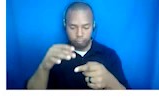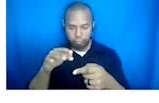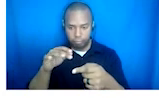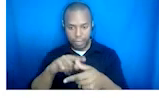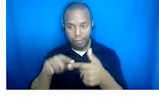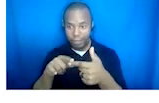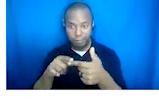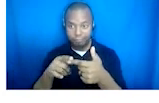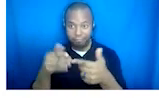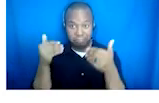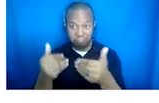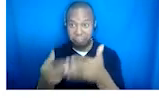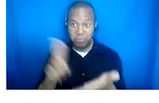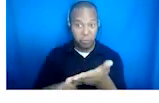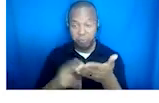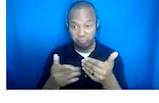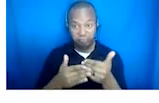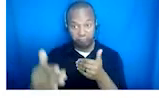it. It's done.